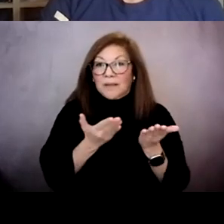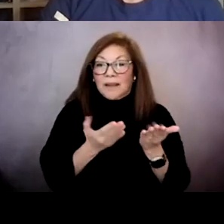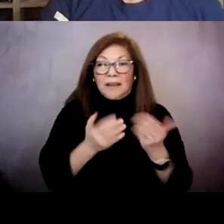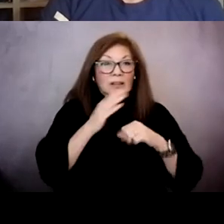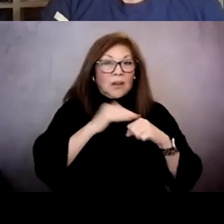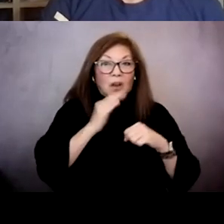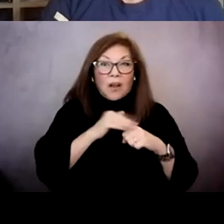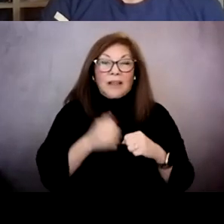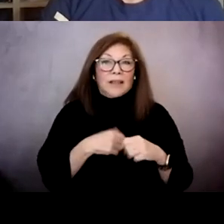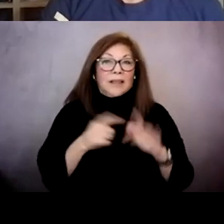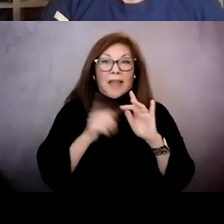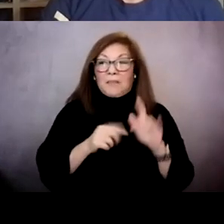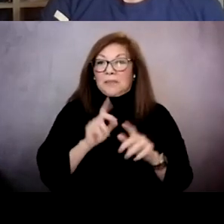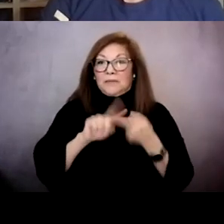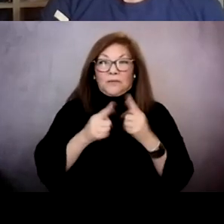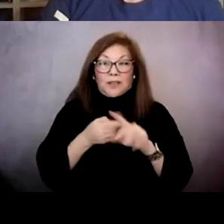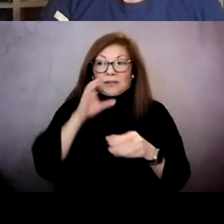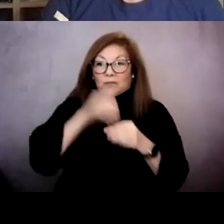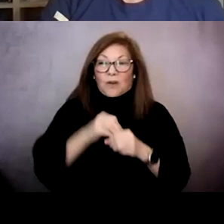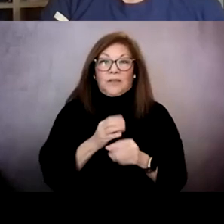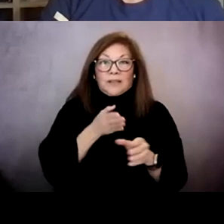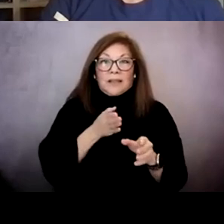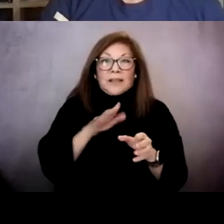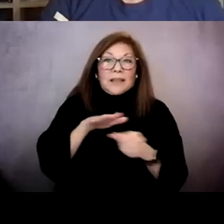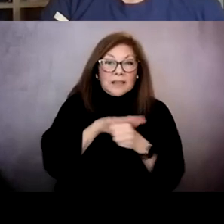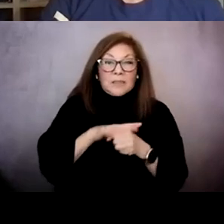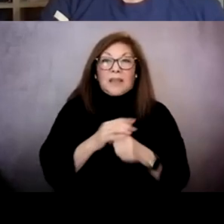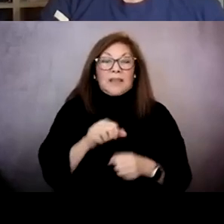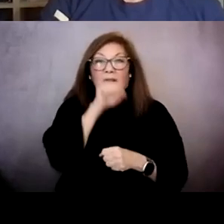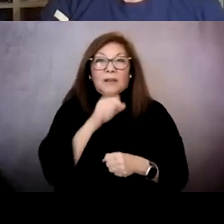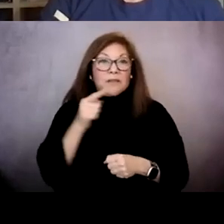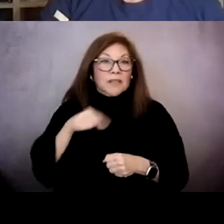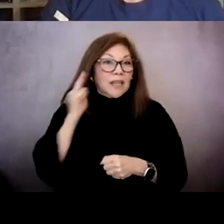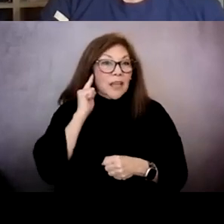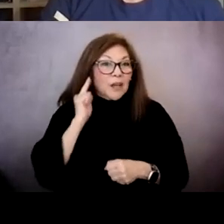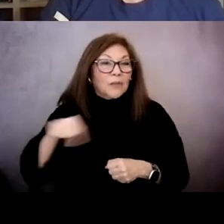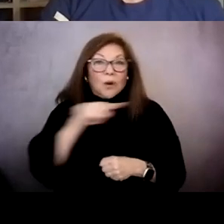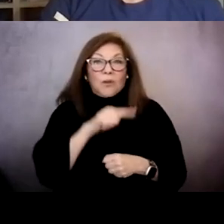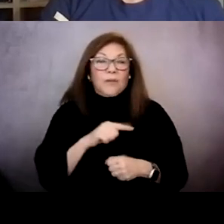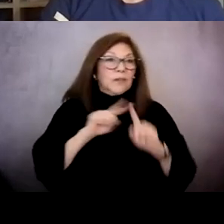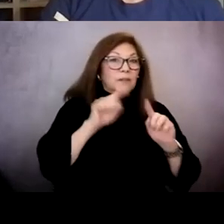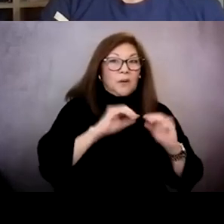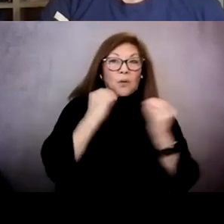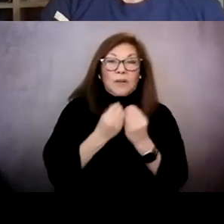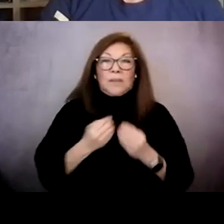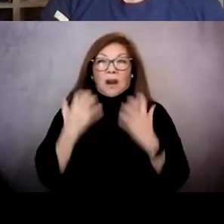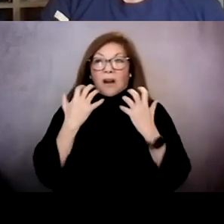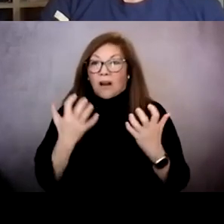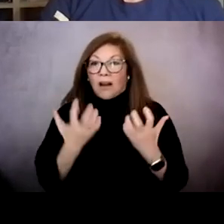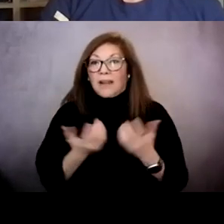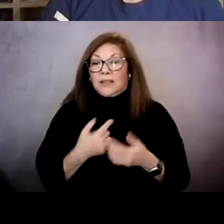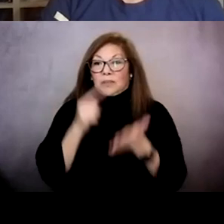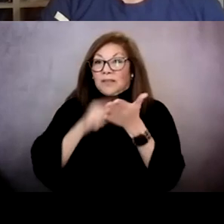absent friends into this space. I'd love to hear from all of you, just other organizations our audience should look into,